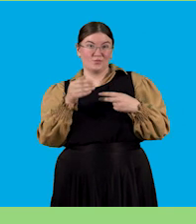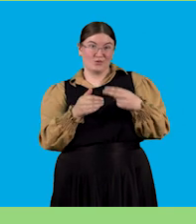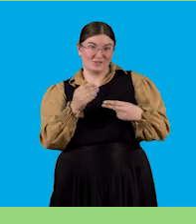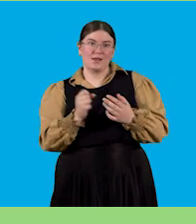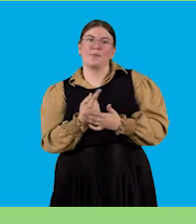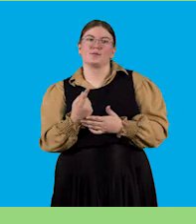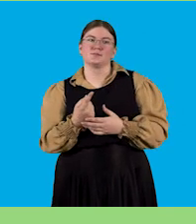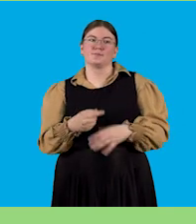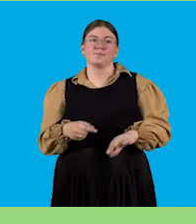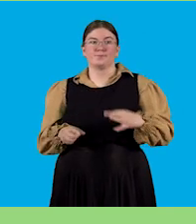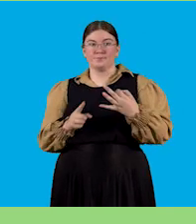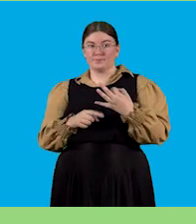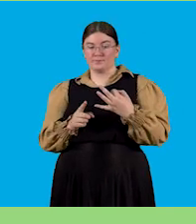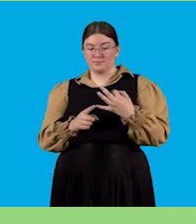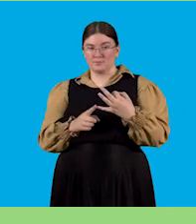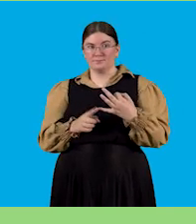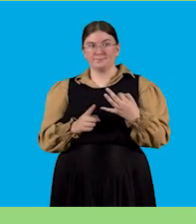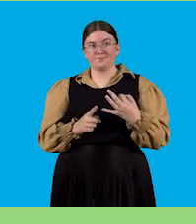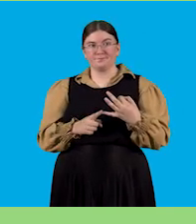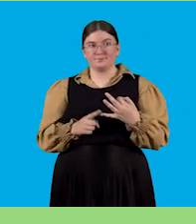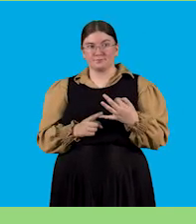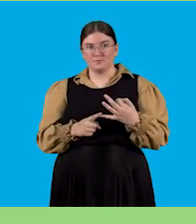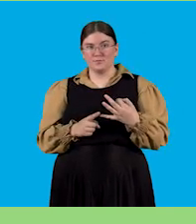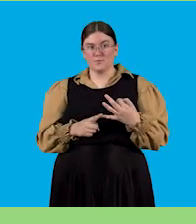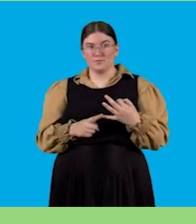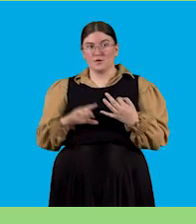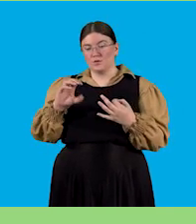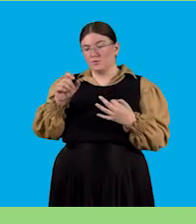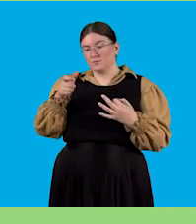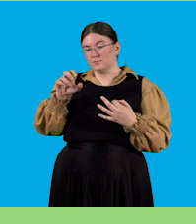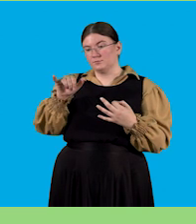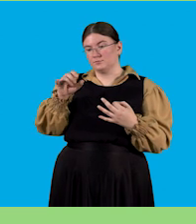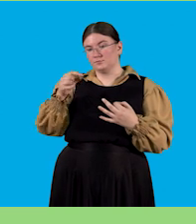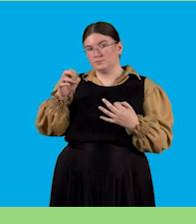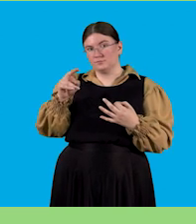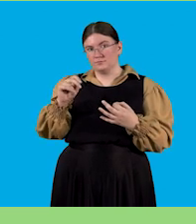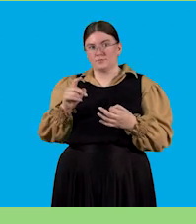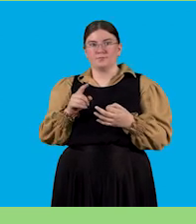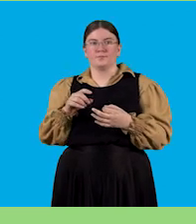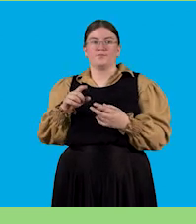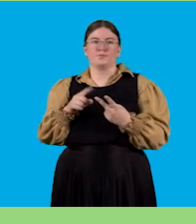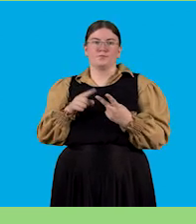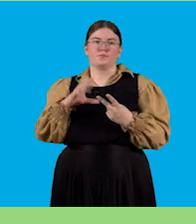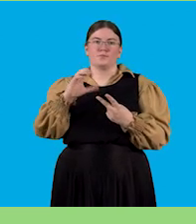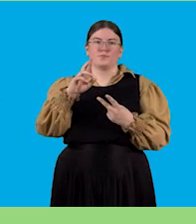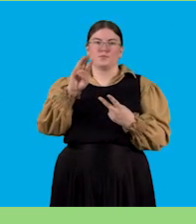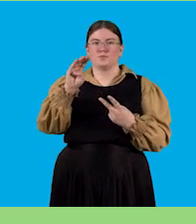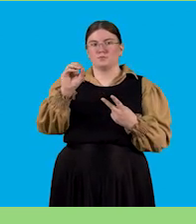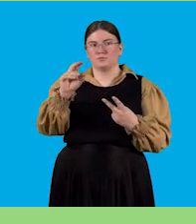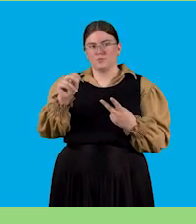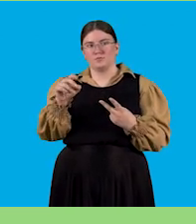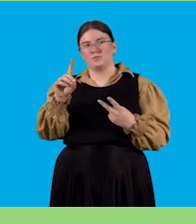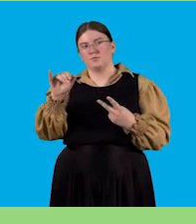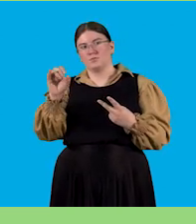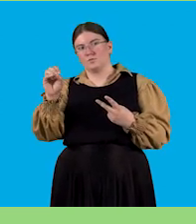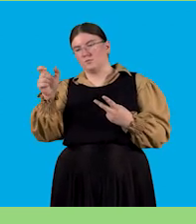The third function, this exchange of oxygen and carbon dioxide is called gaseous exchange. Now, as the